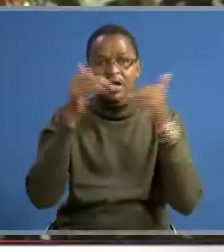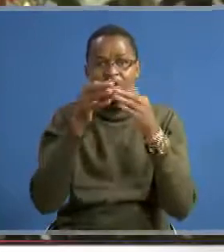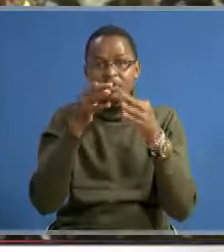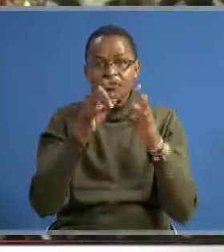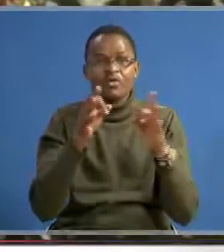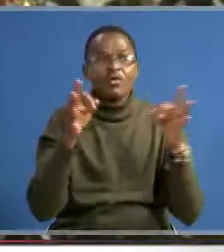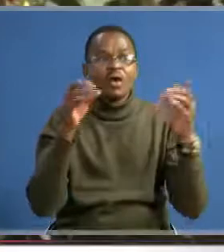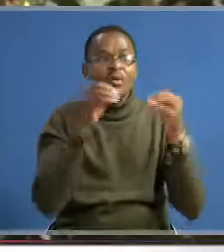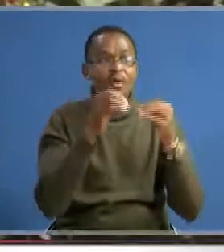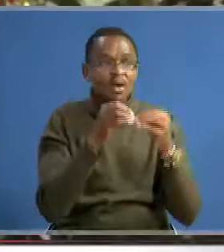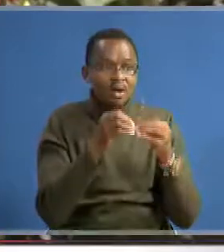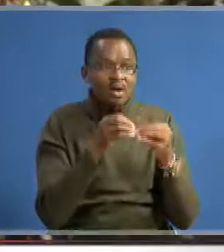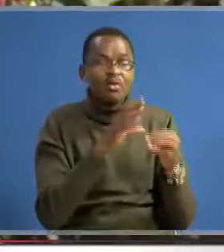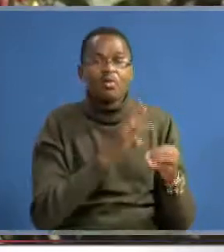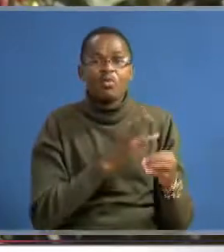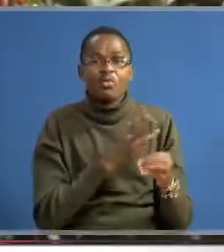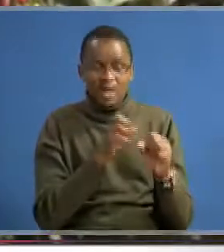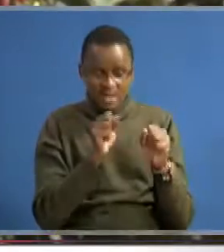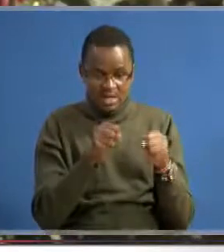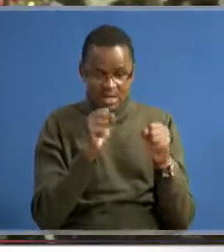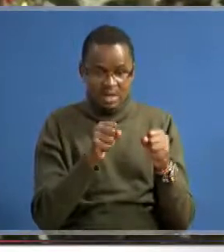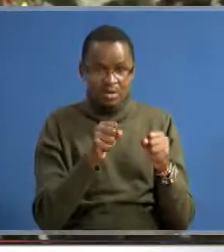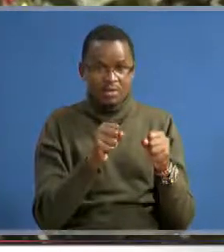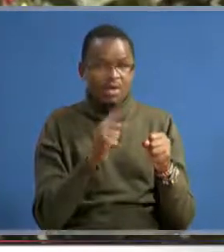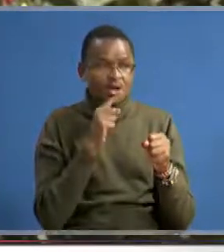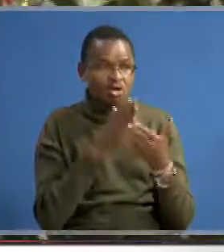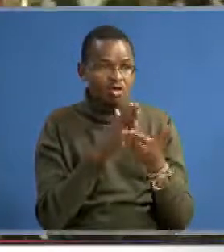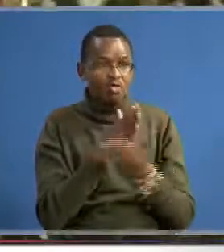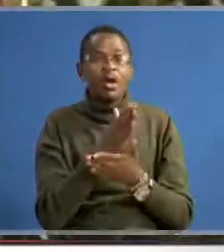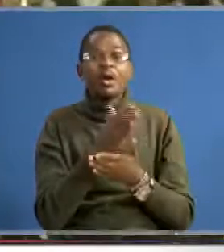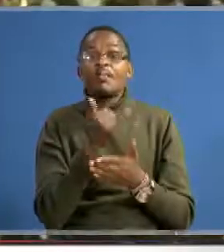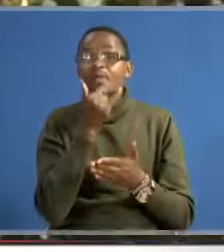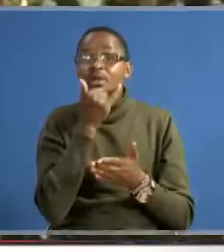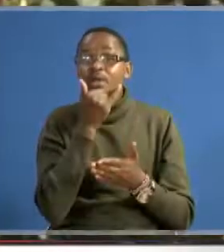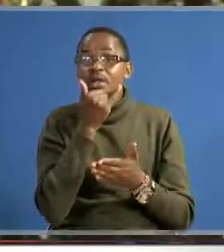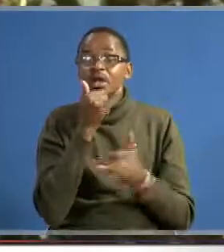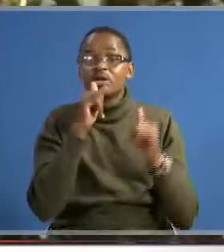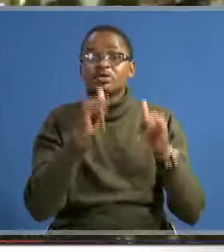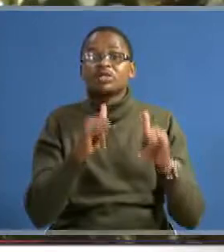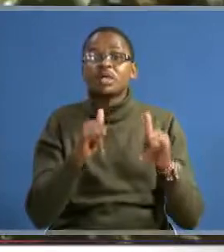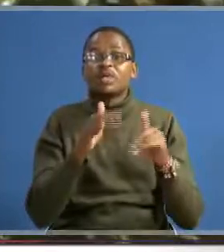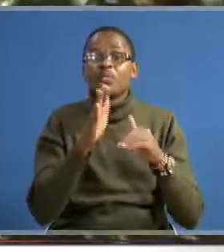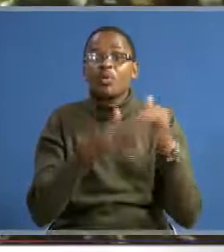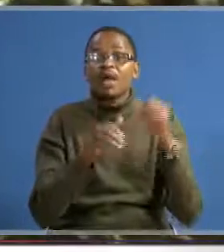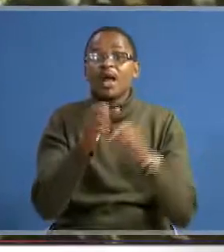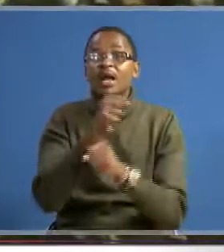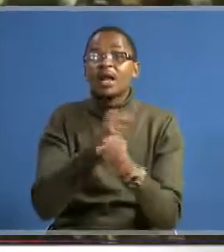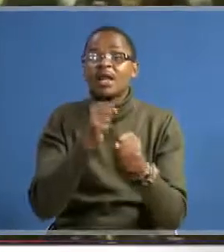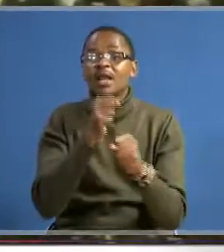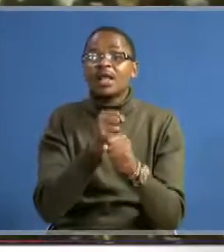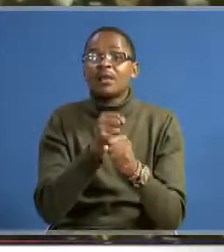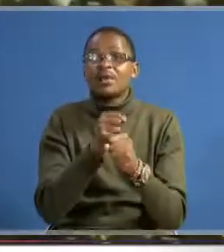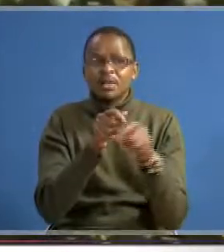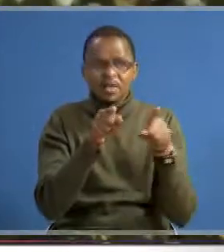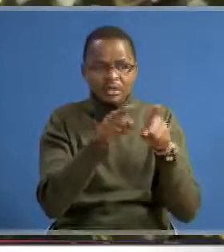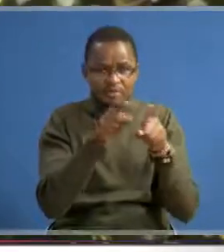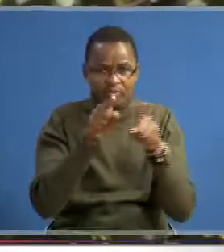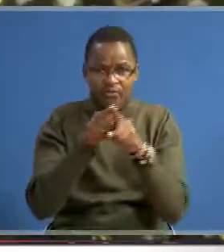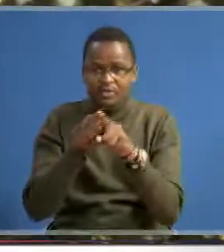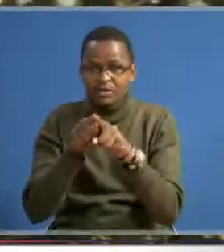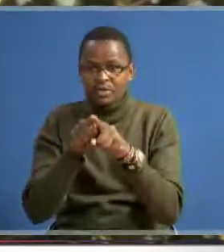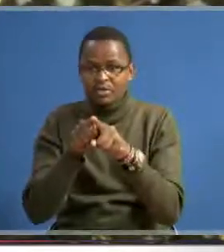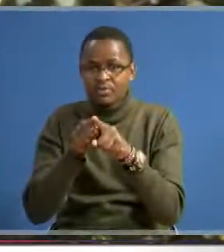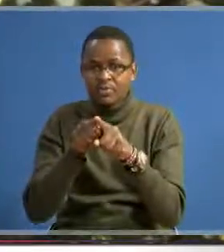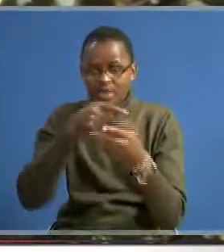make a mistake, we are able to make sure that that mistake doesn't last more than 10 years. But also it means that if you make the